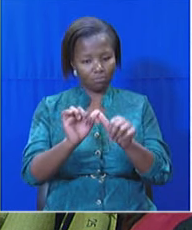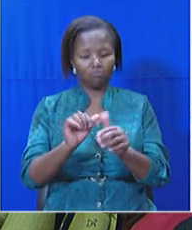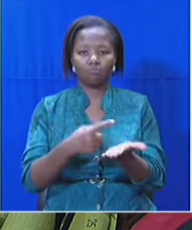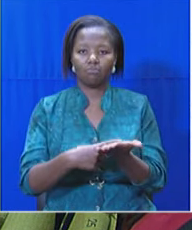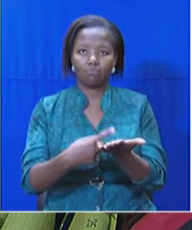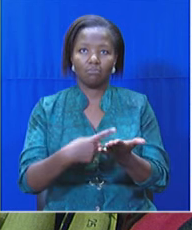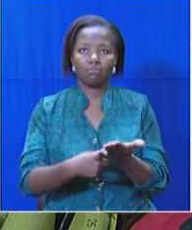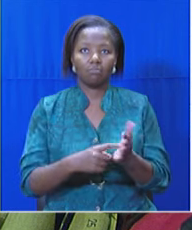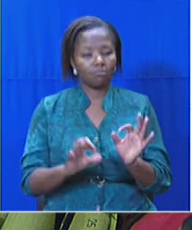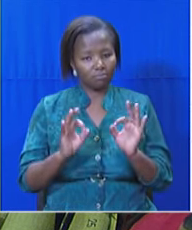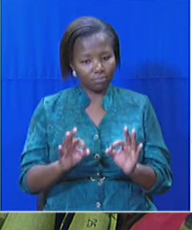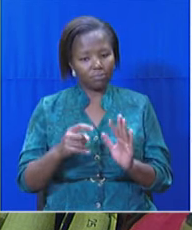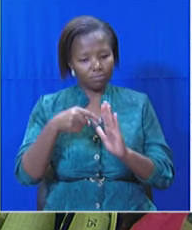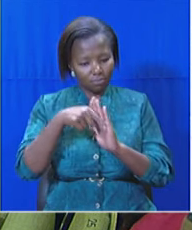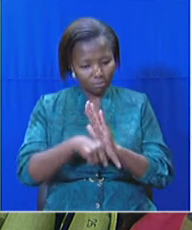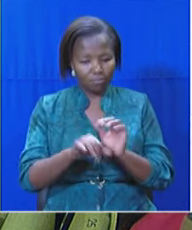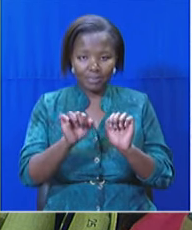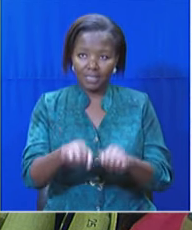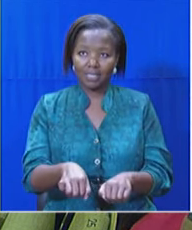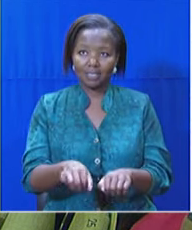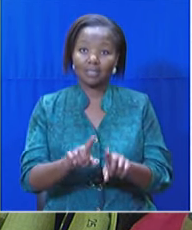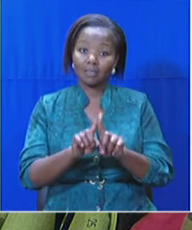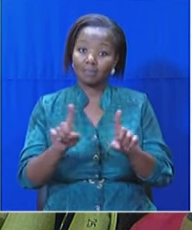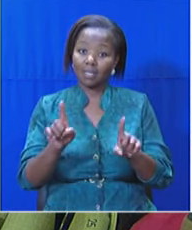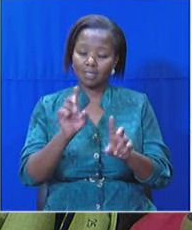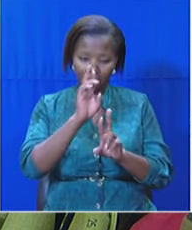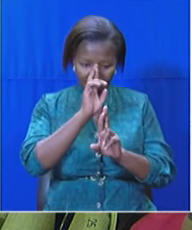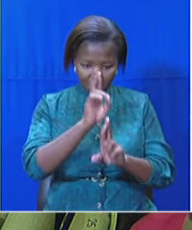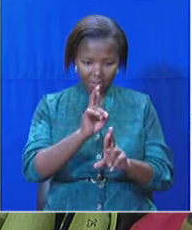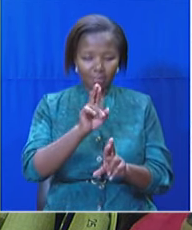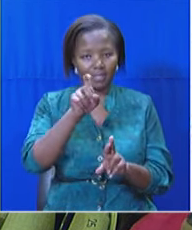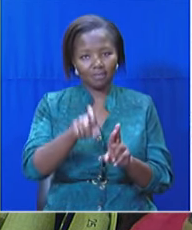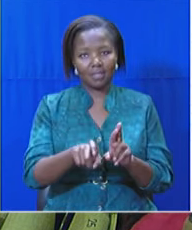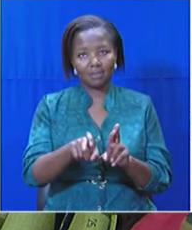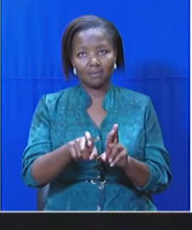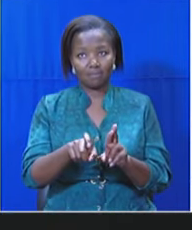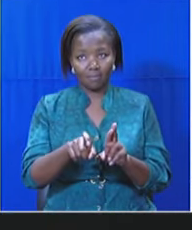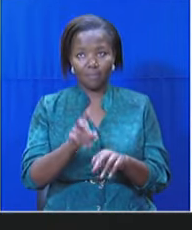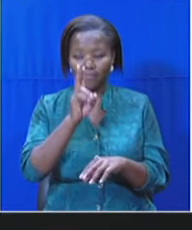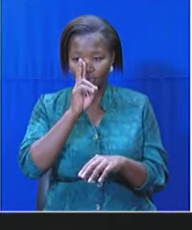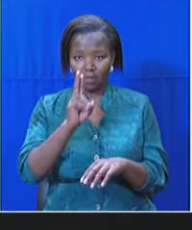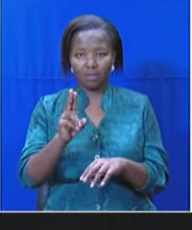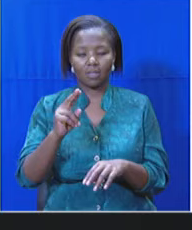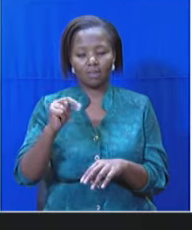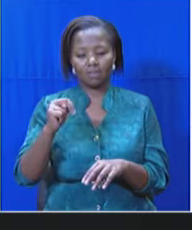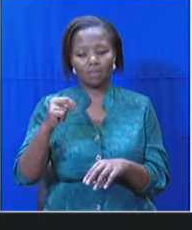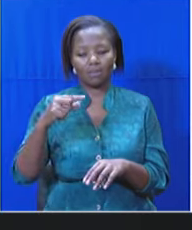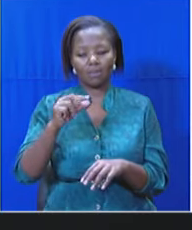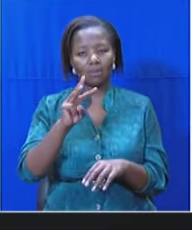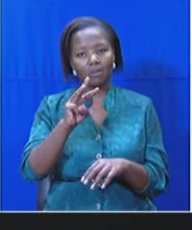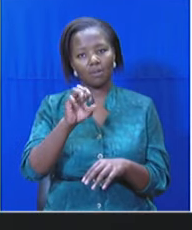debate robust, yes, but respect one another. Honorable Ngwenya.